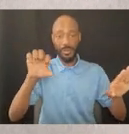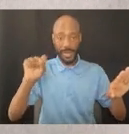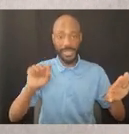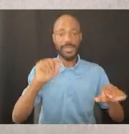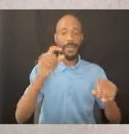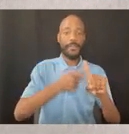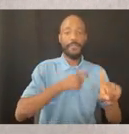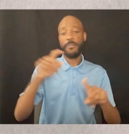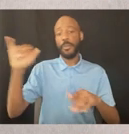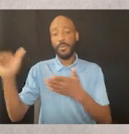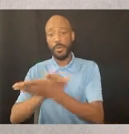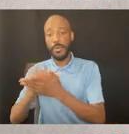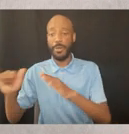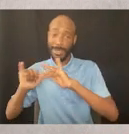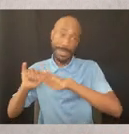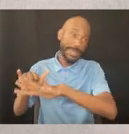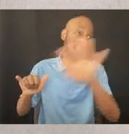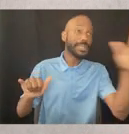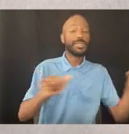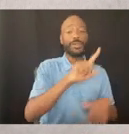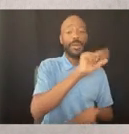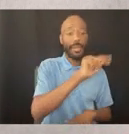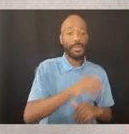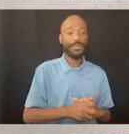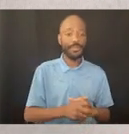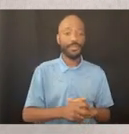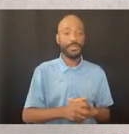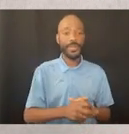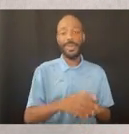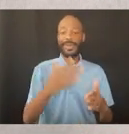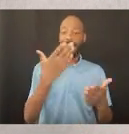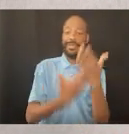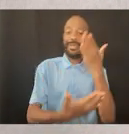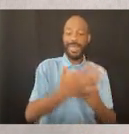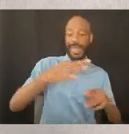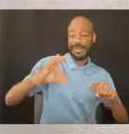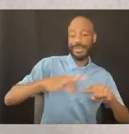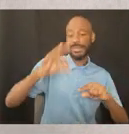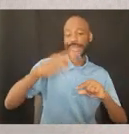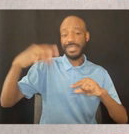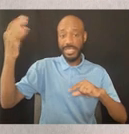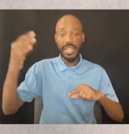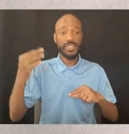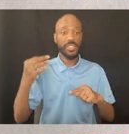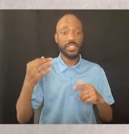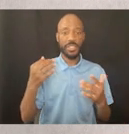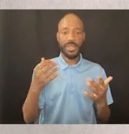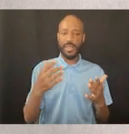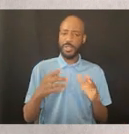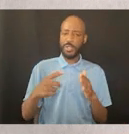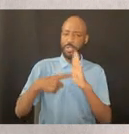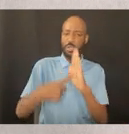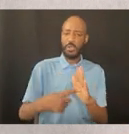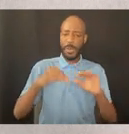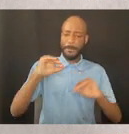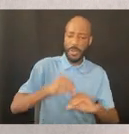watercolor with embroidery. The hand-stitched component of this work lends movement to otherwise still media while paying homage